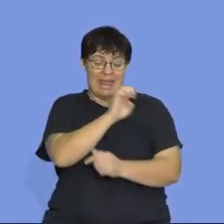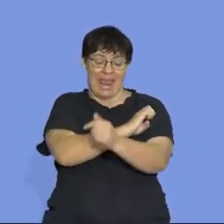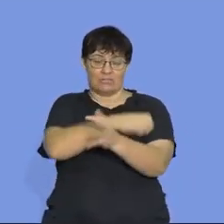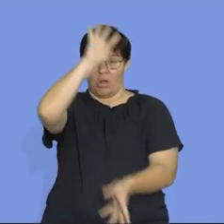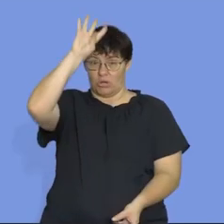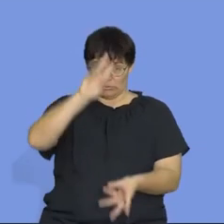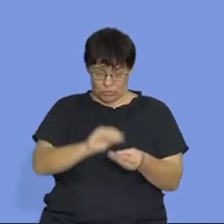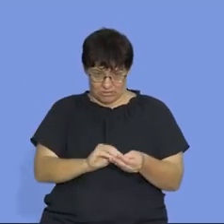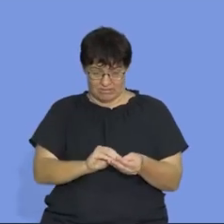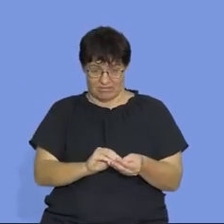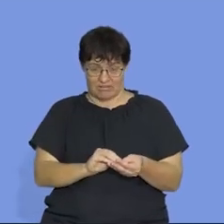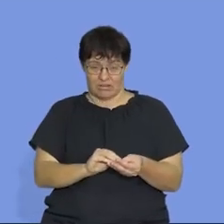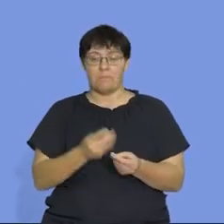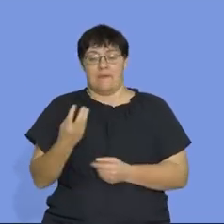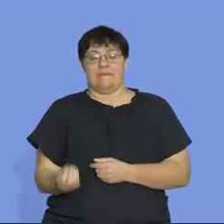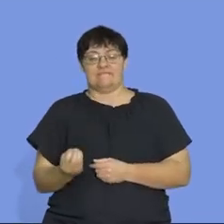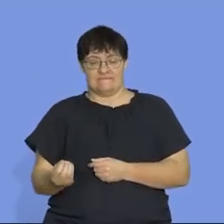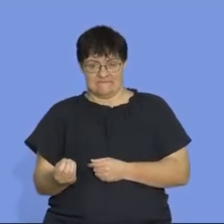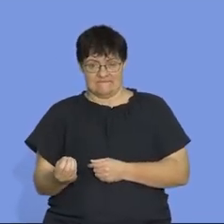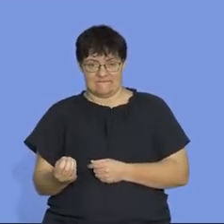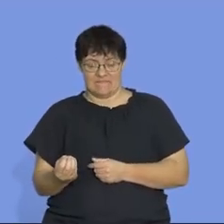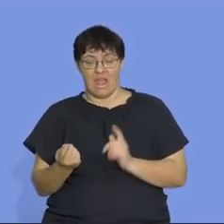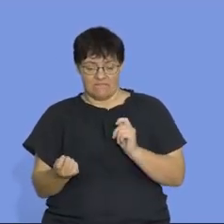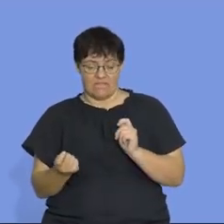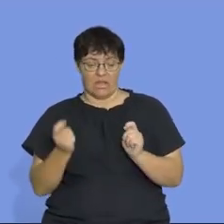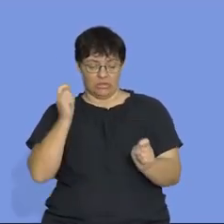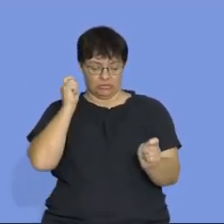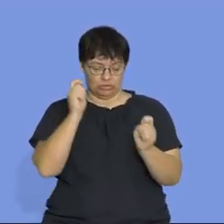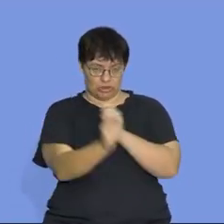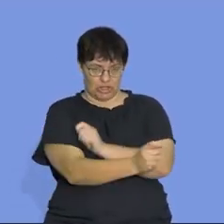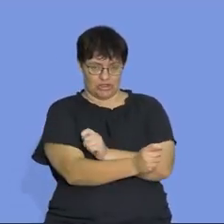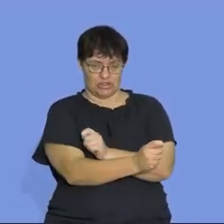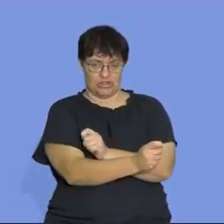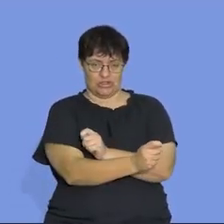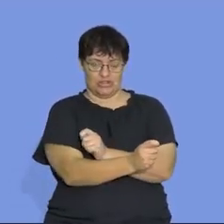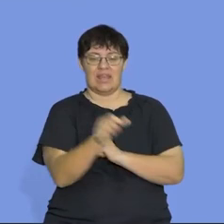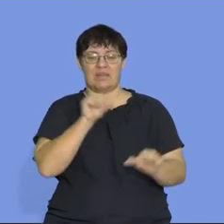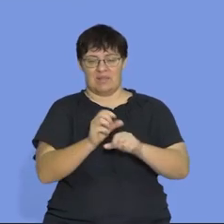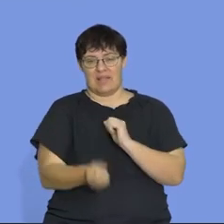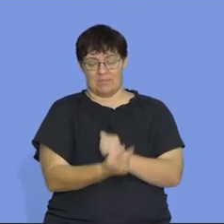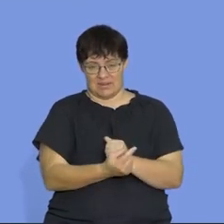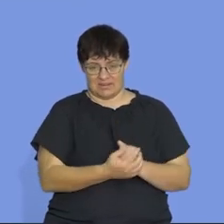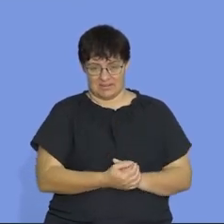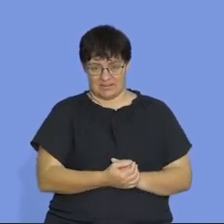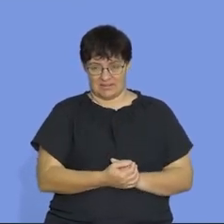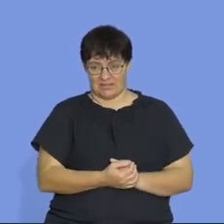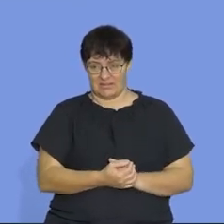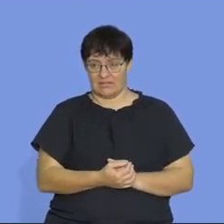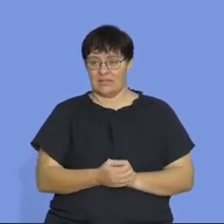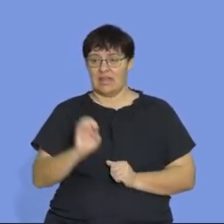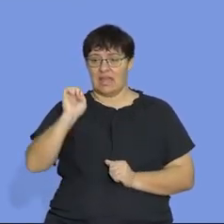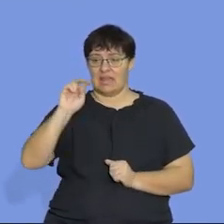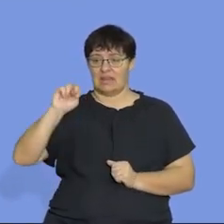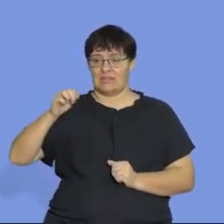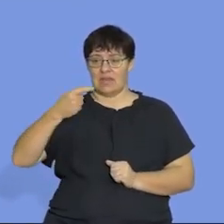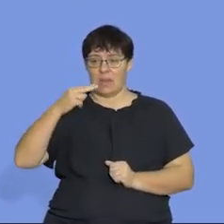and products possess when a chemical change does take place. So when we talk about enthalpy, the symbol for enthalpy is